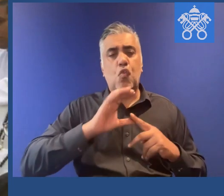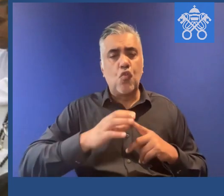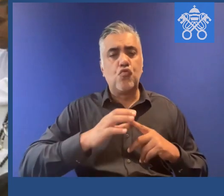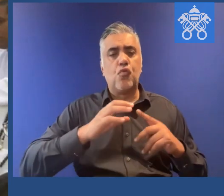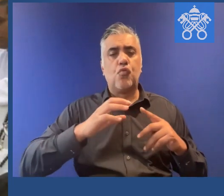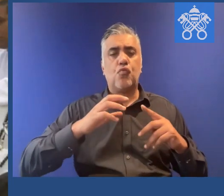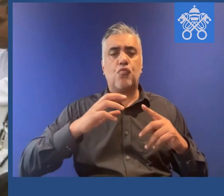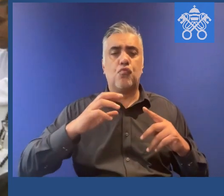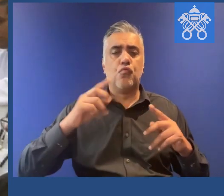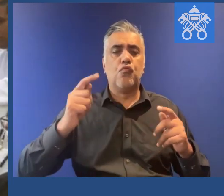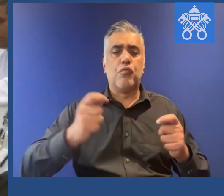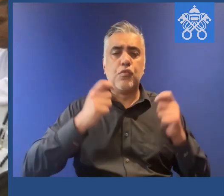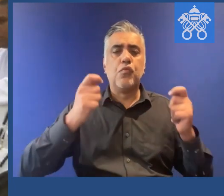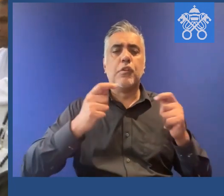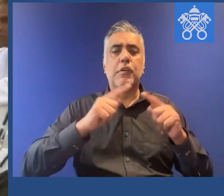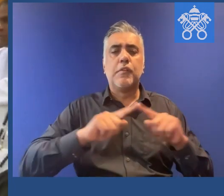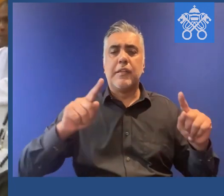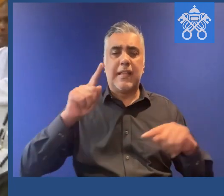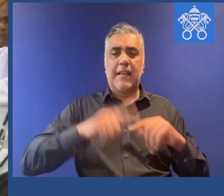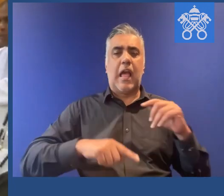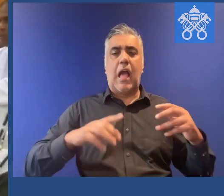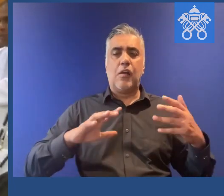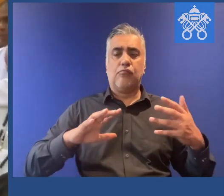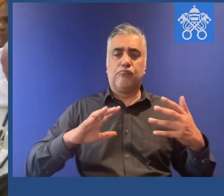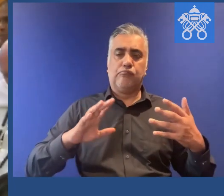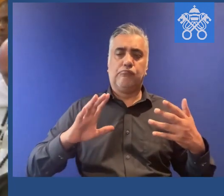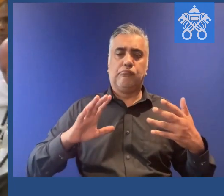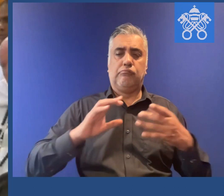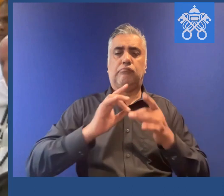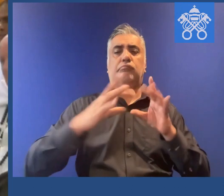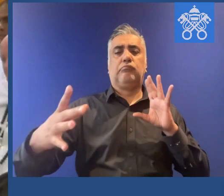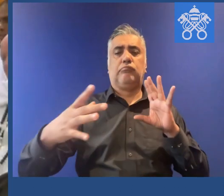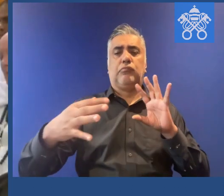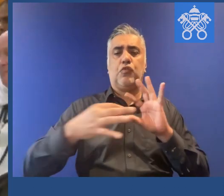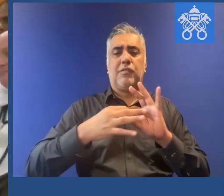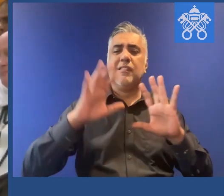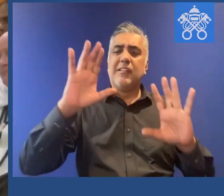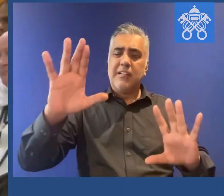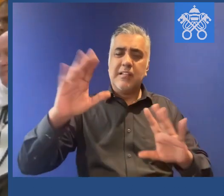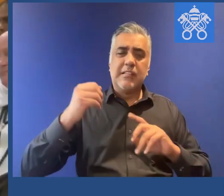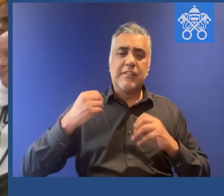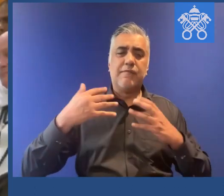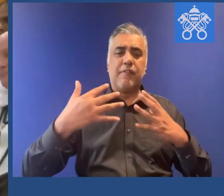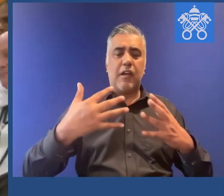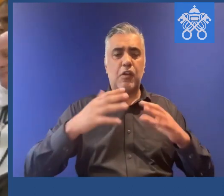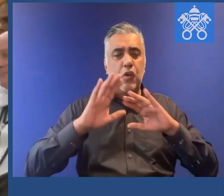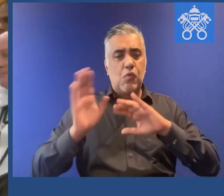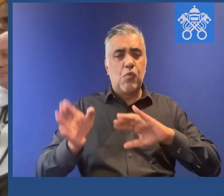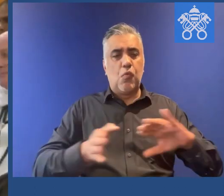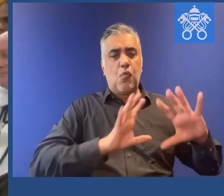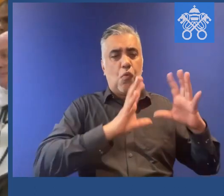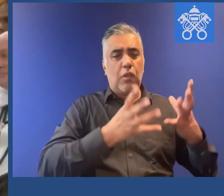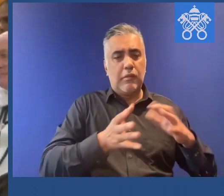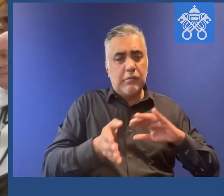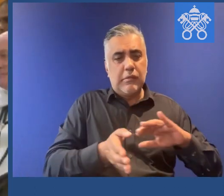injure or compromise the unity of the Spirit. On the contrary, his fire burns away worldly desires